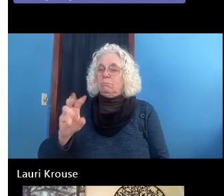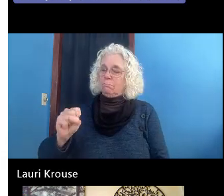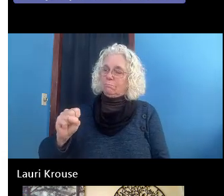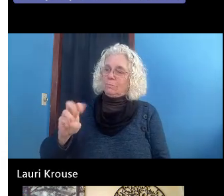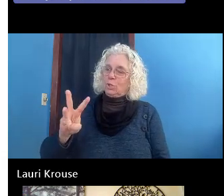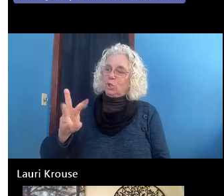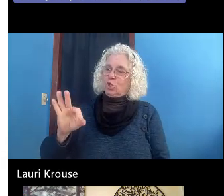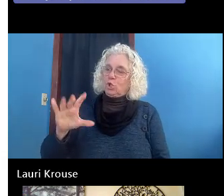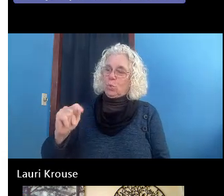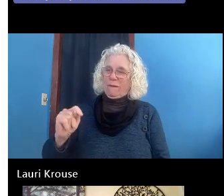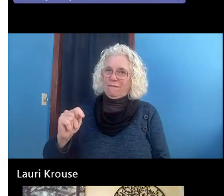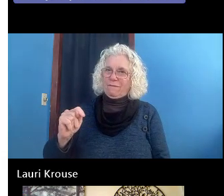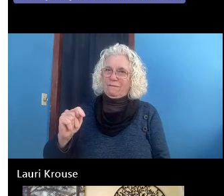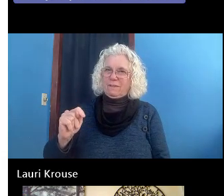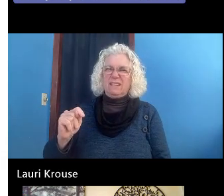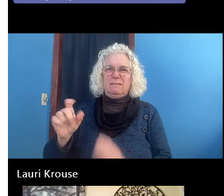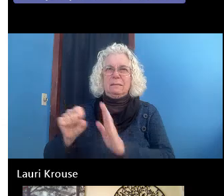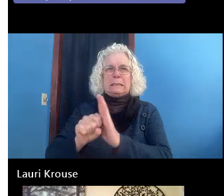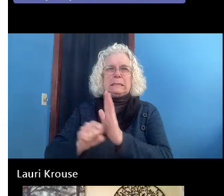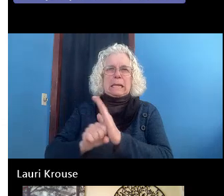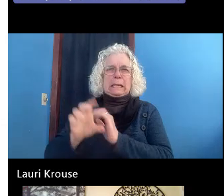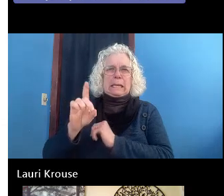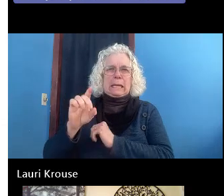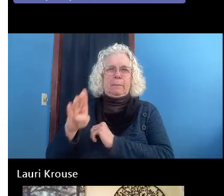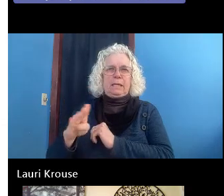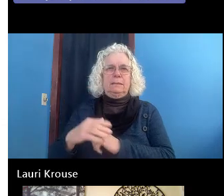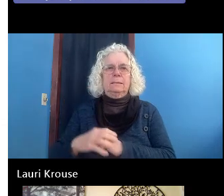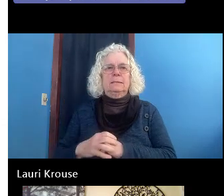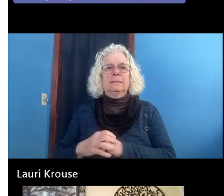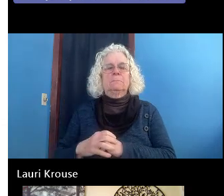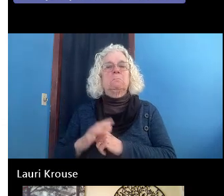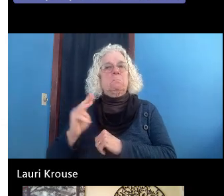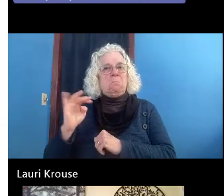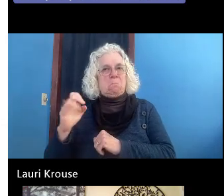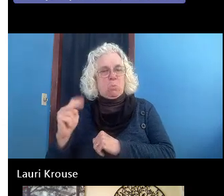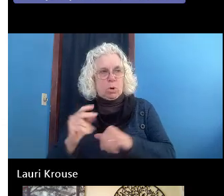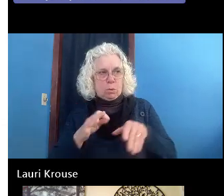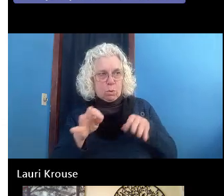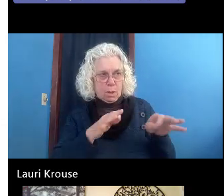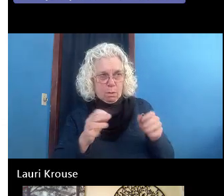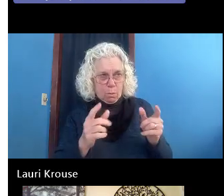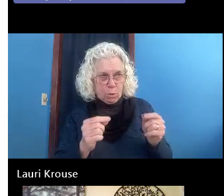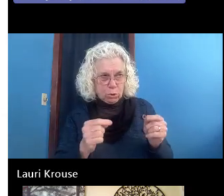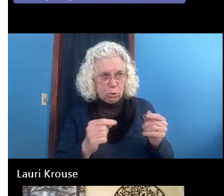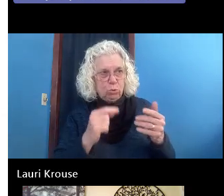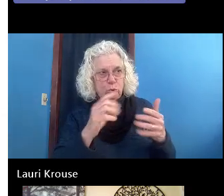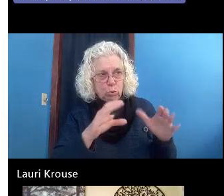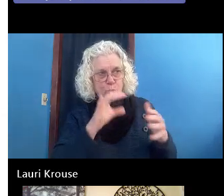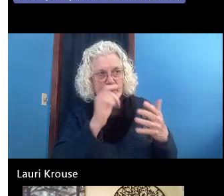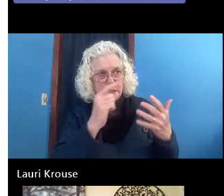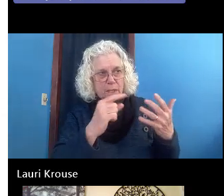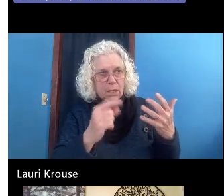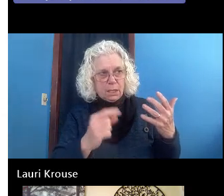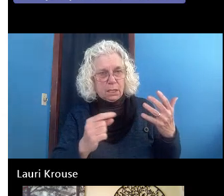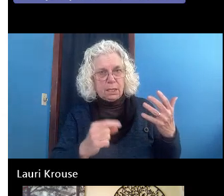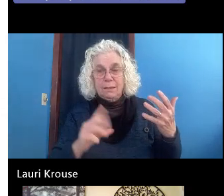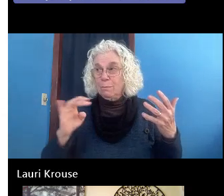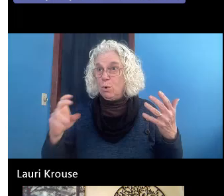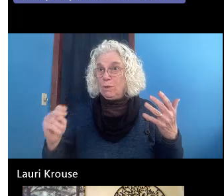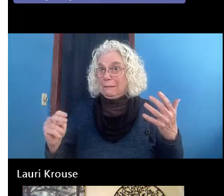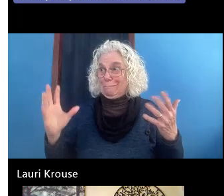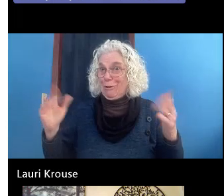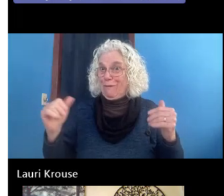your reimbursements quickly and efficiently. And she will walk you through this process as much as she can. Morgan, I hope I'm not putting words